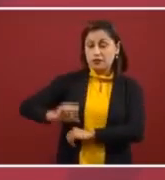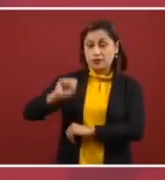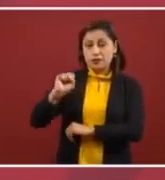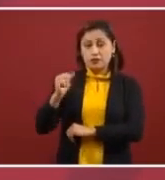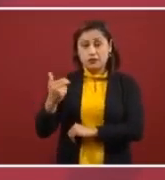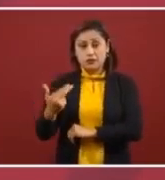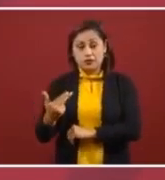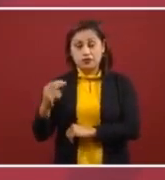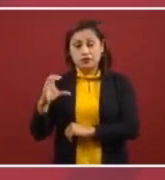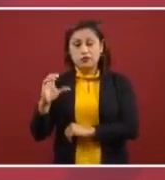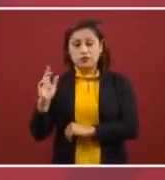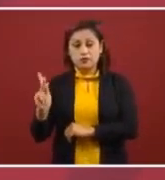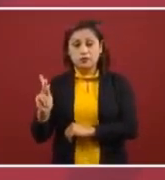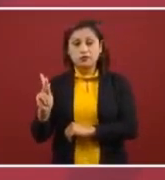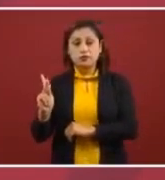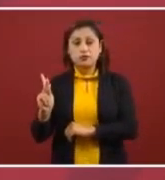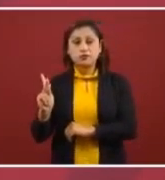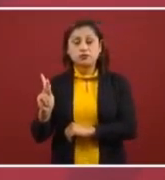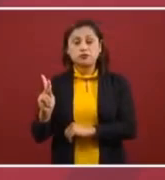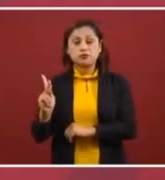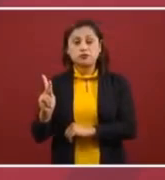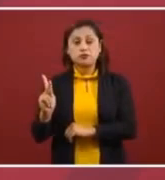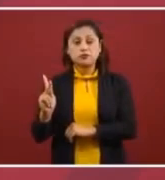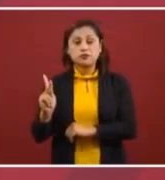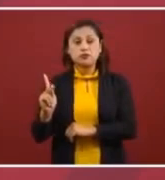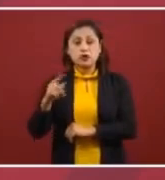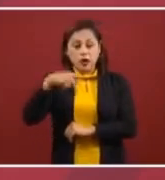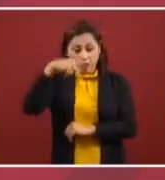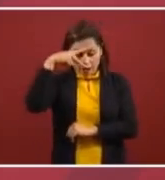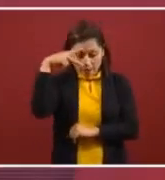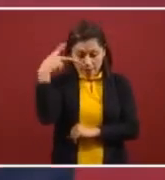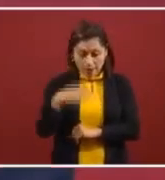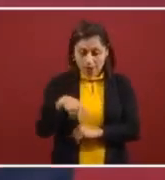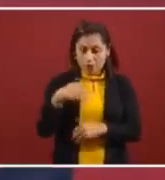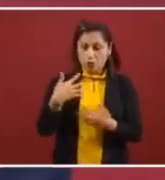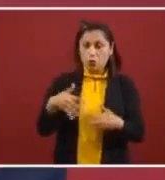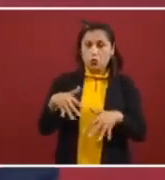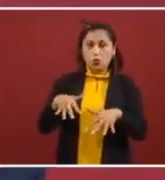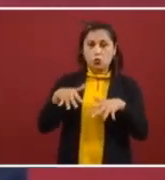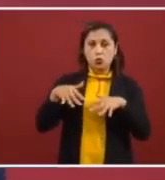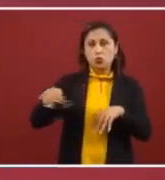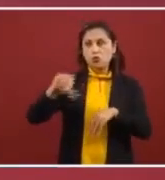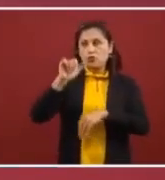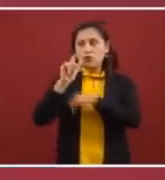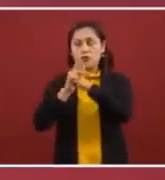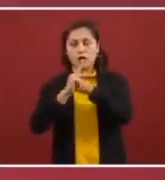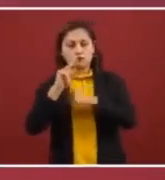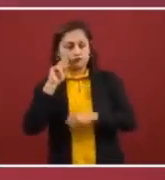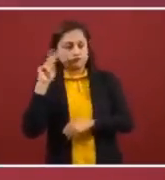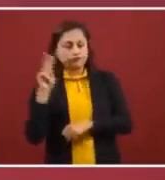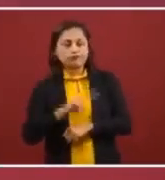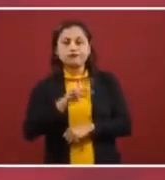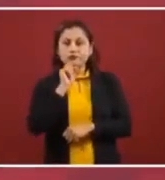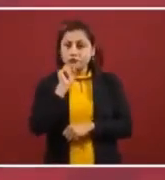it was recognized in Mexico and in the foreign places, is that they,